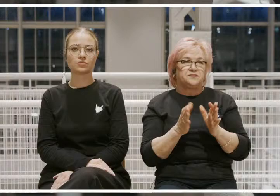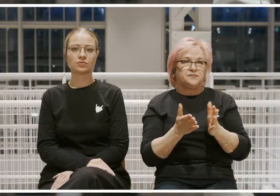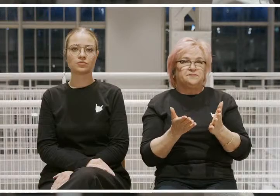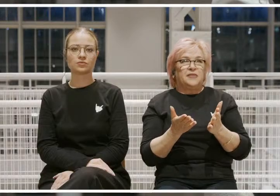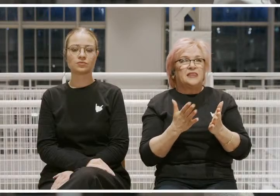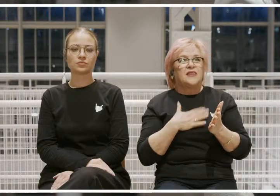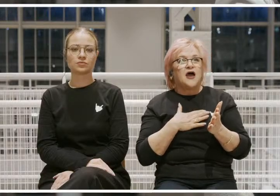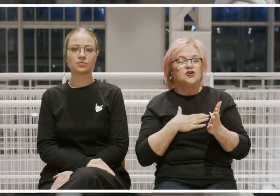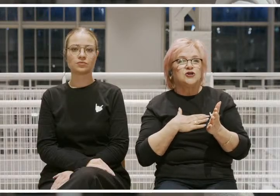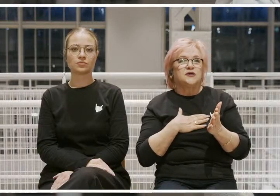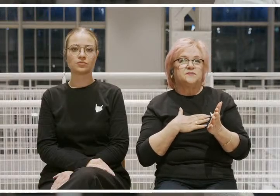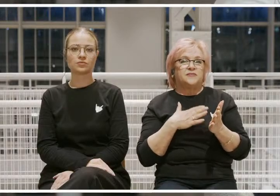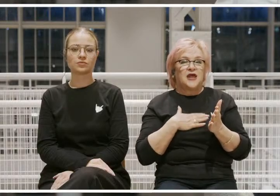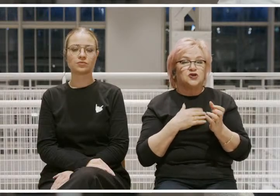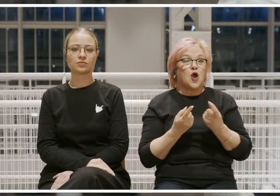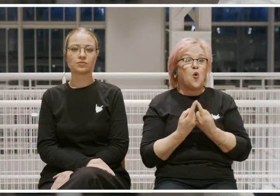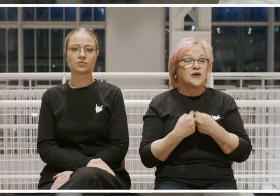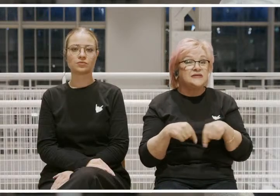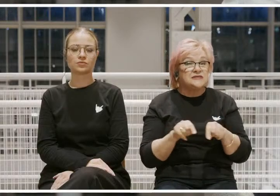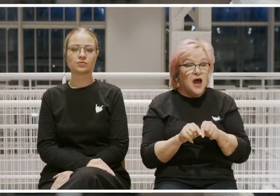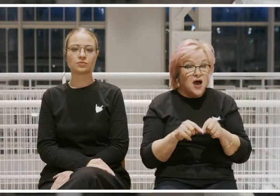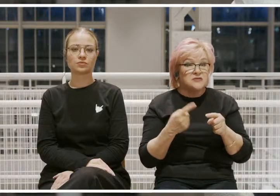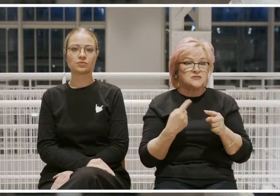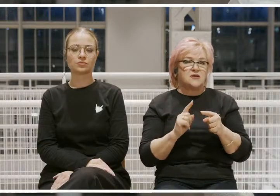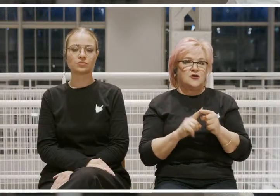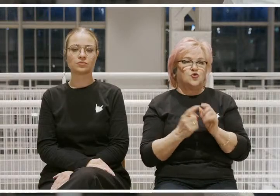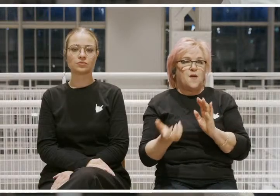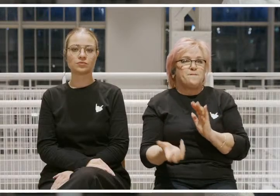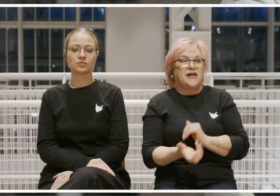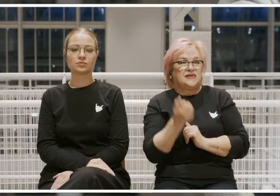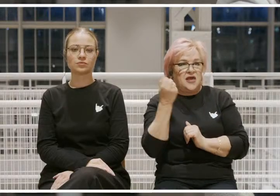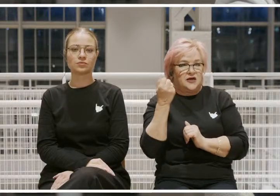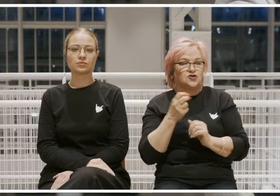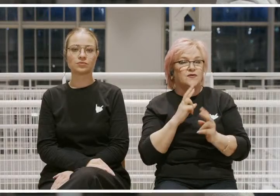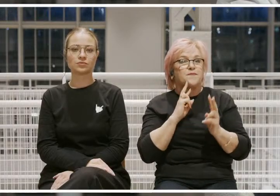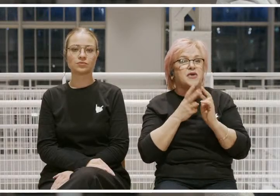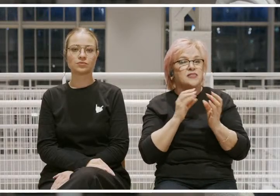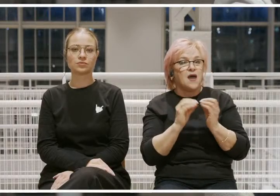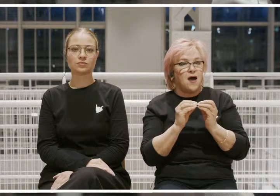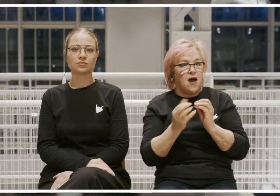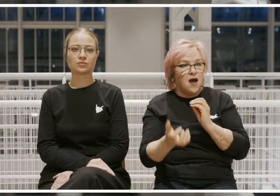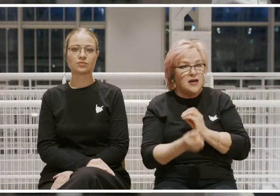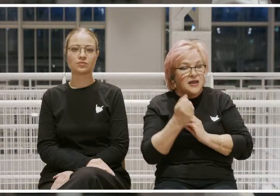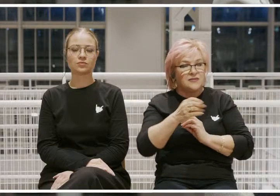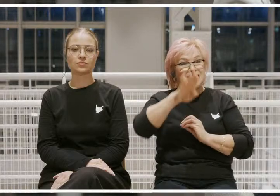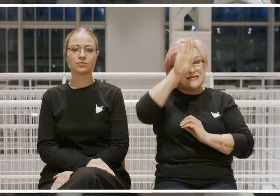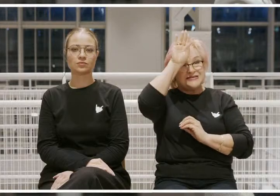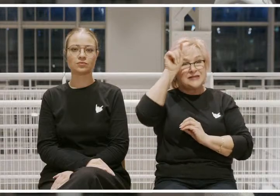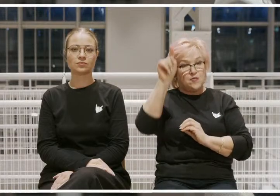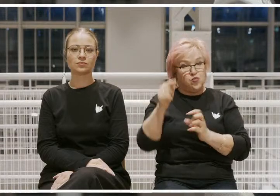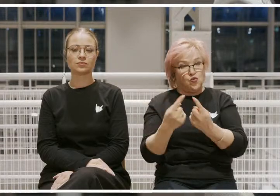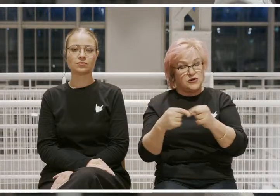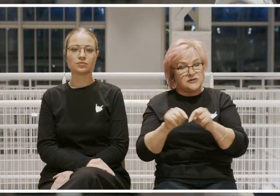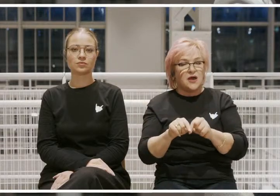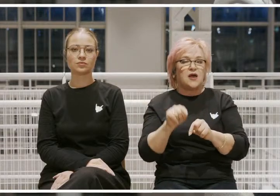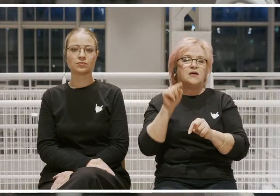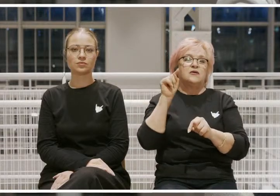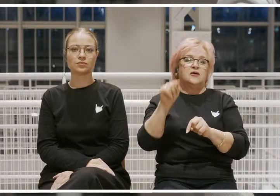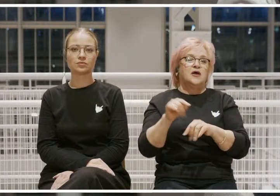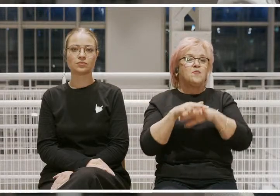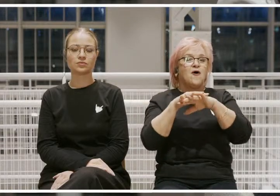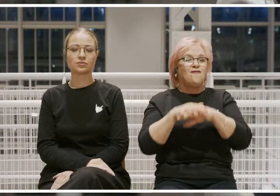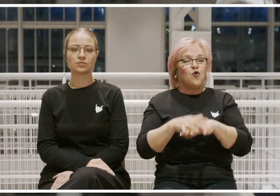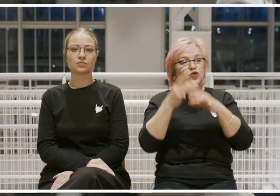Biennial itself. So Istanbul Biennial is organized by Istanbul Foundation for Culture and